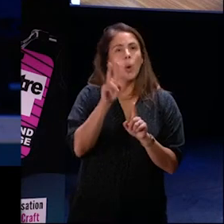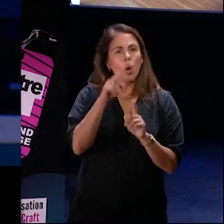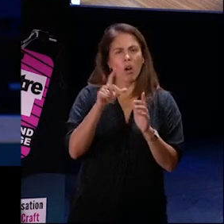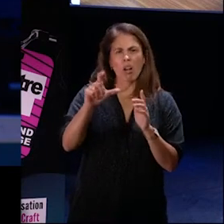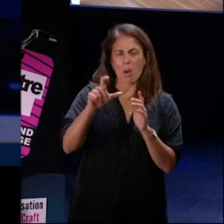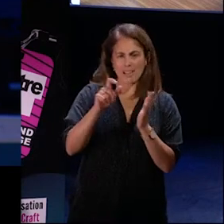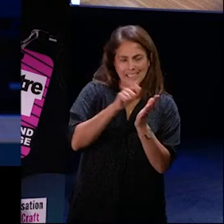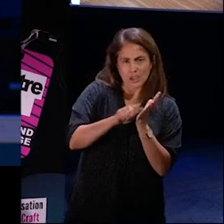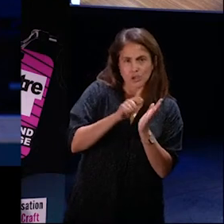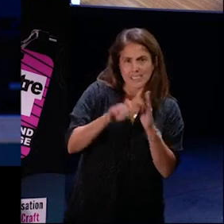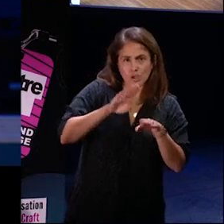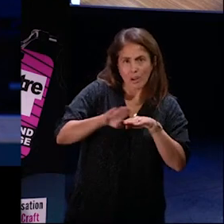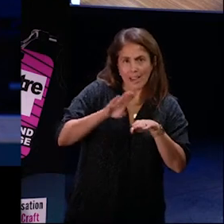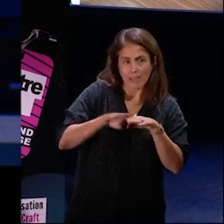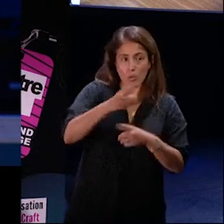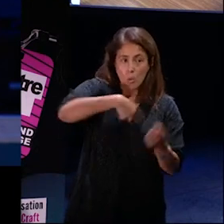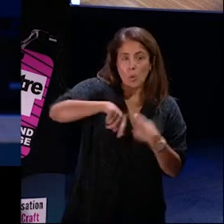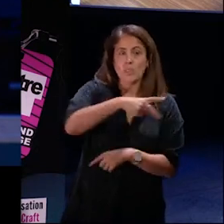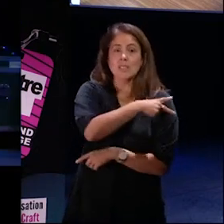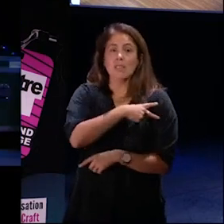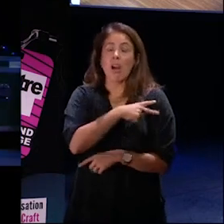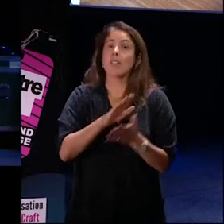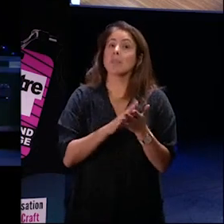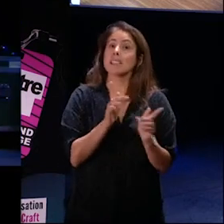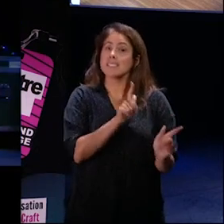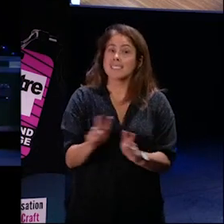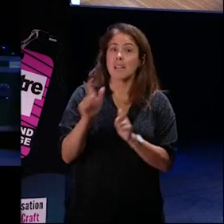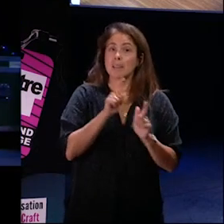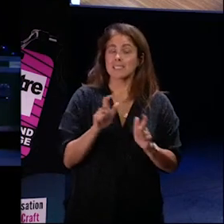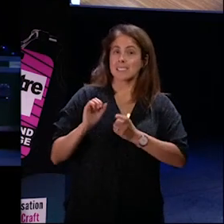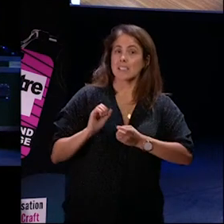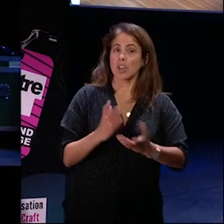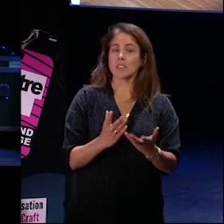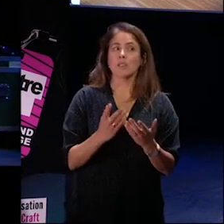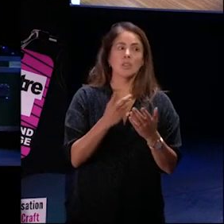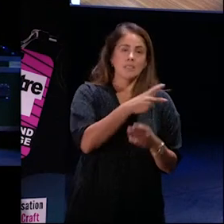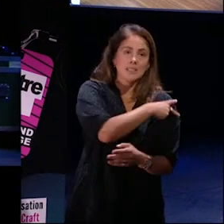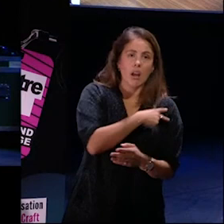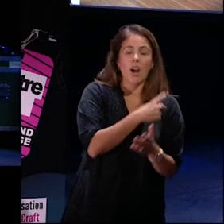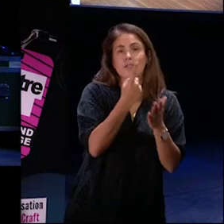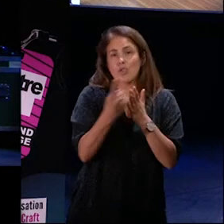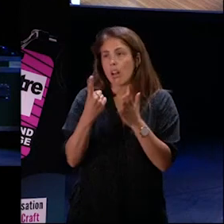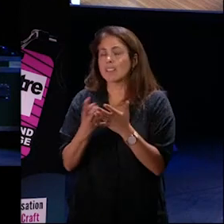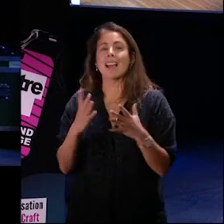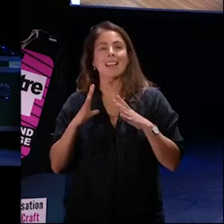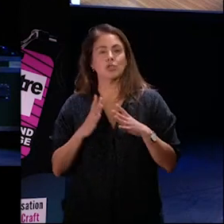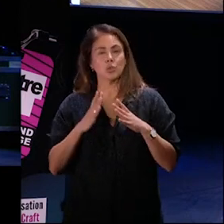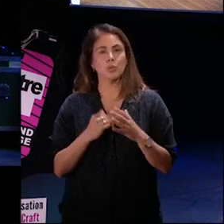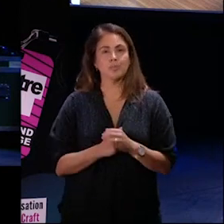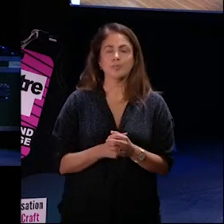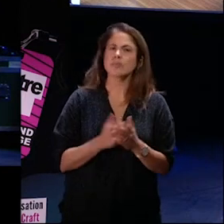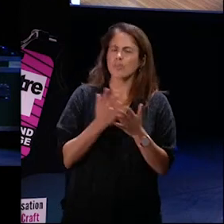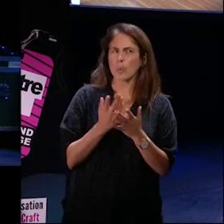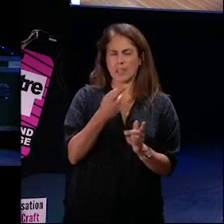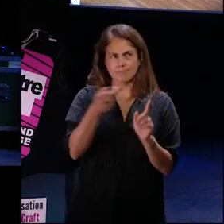staff and are planning on including a sustainability induction for all staff, freelancers and casuals. We're very conscious